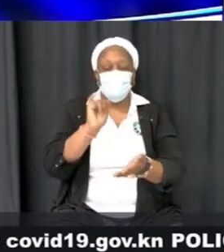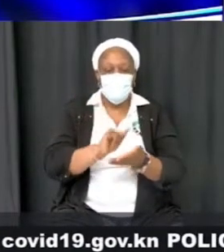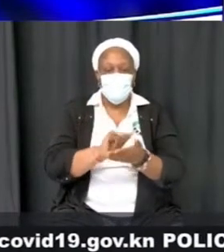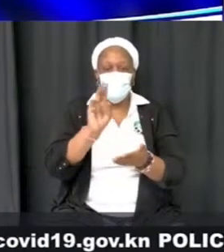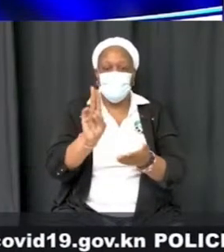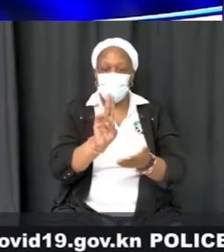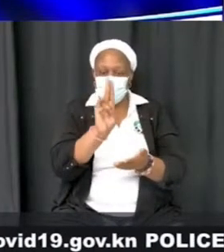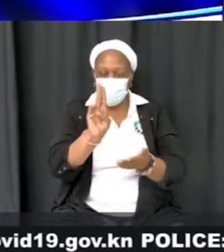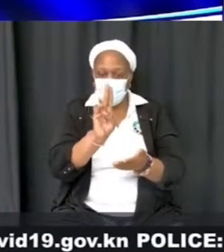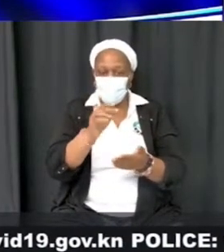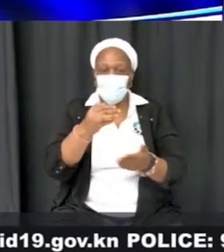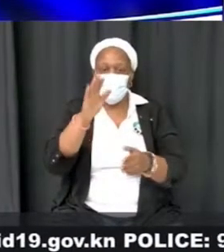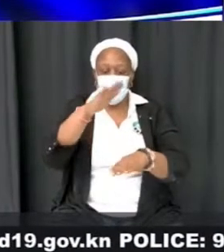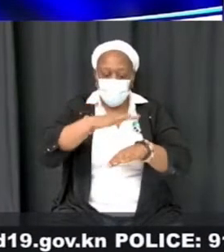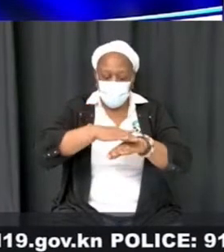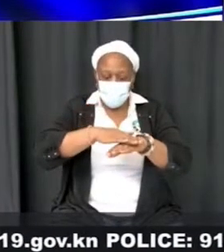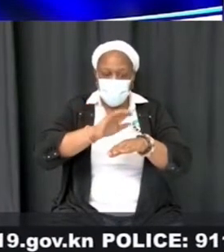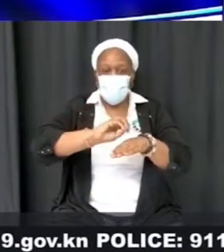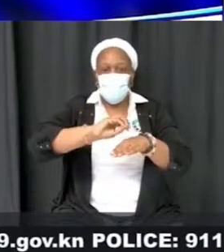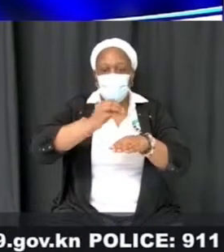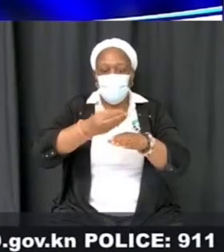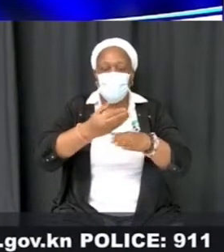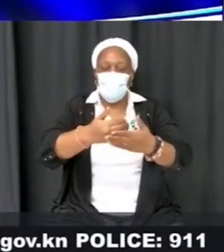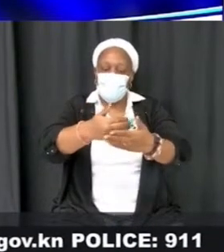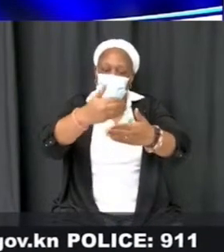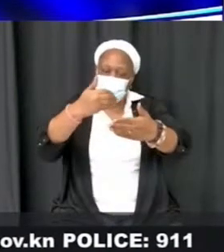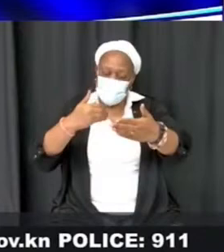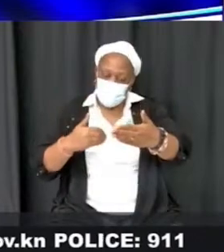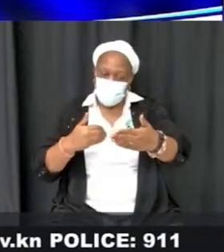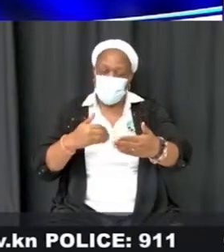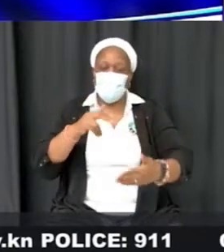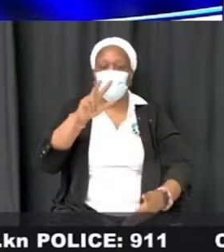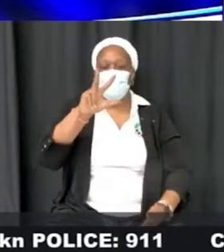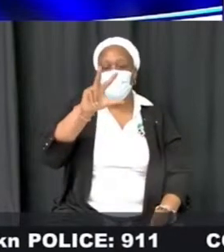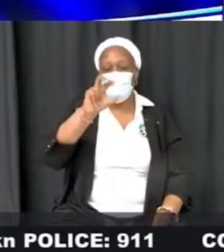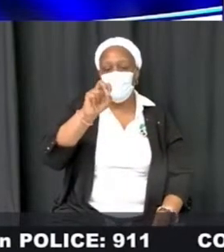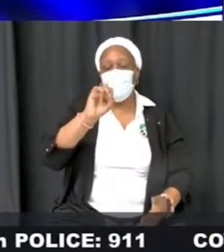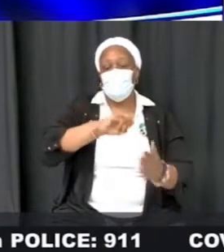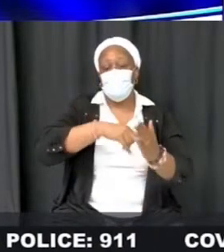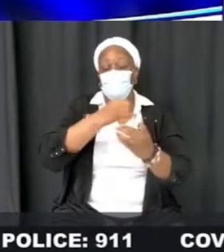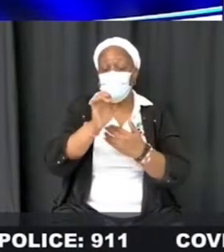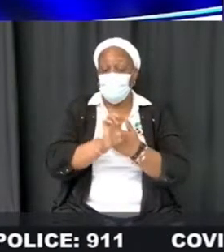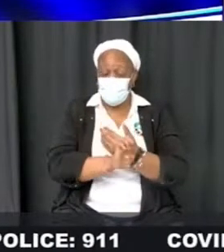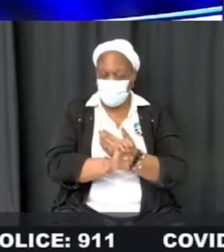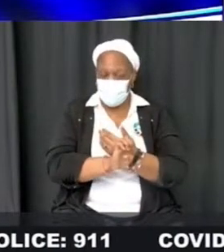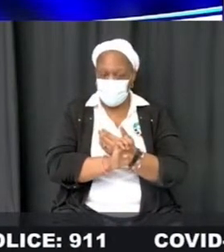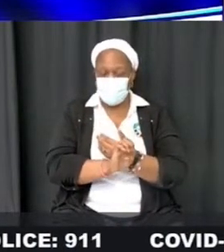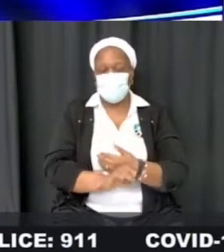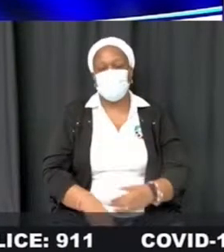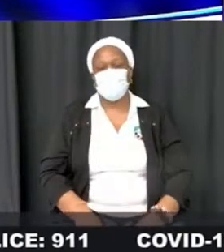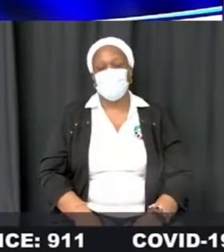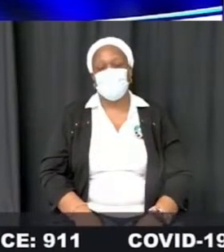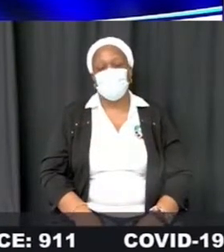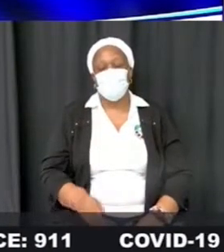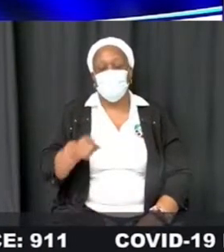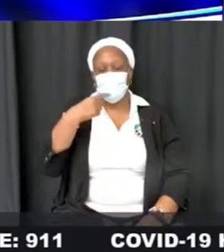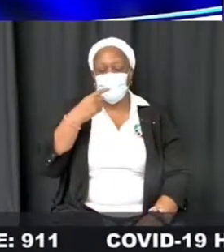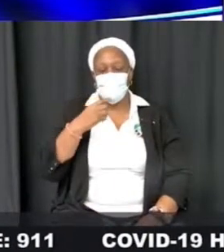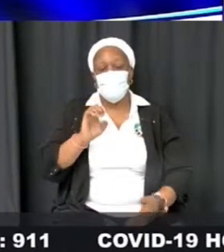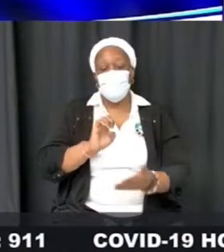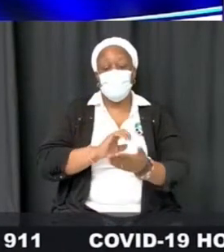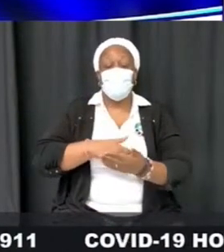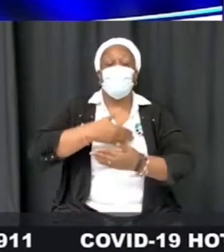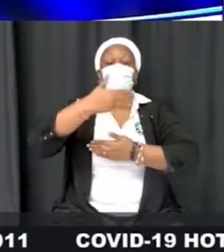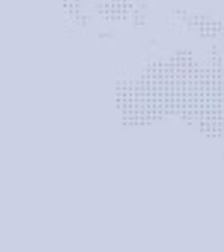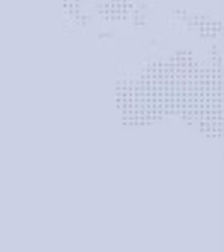The remaining vials of vaccines at the 17 health centers across the Federation after June 30, 2021, were